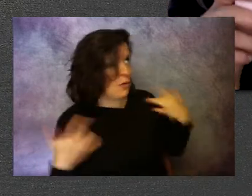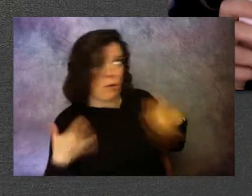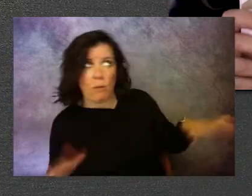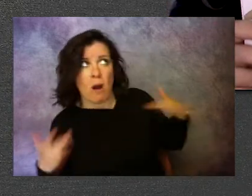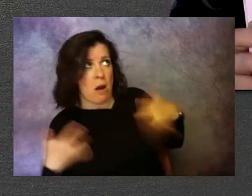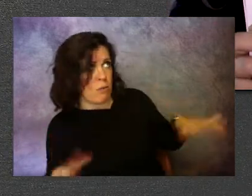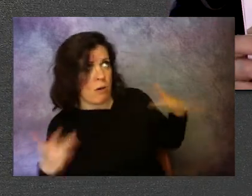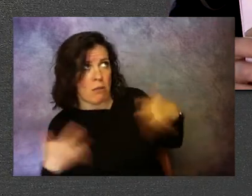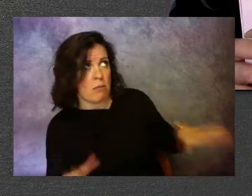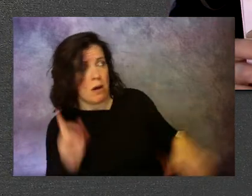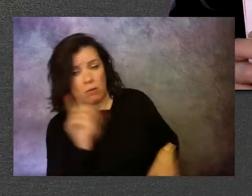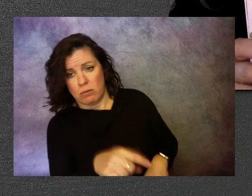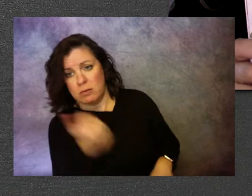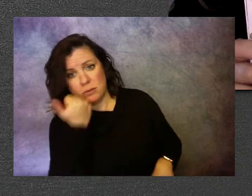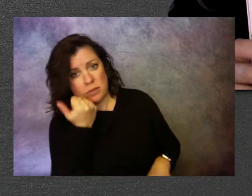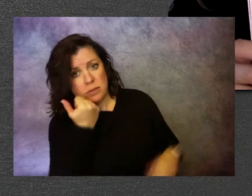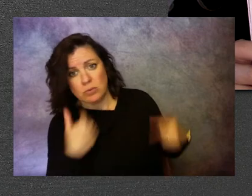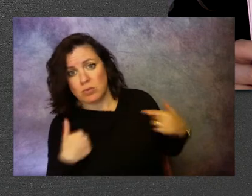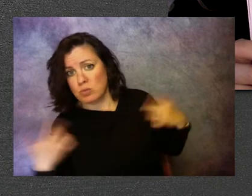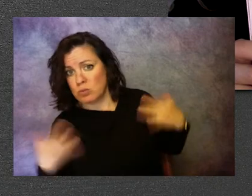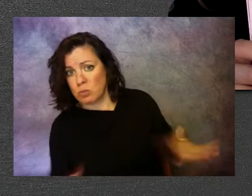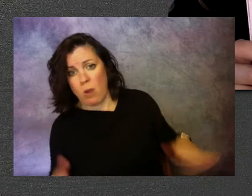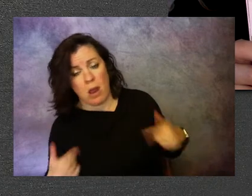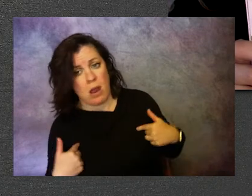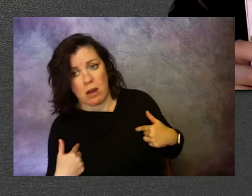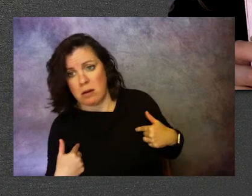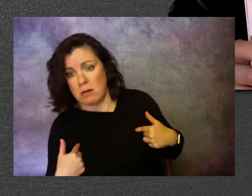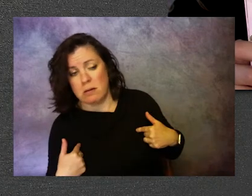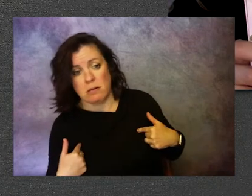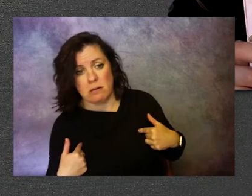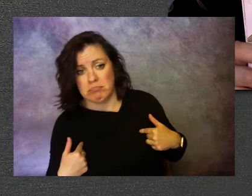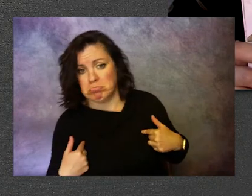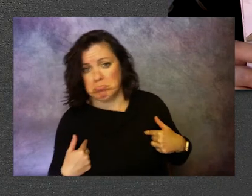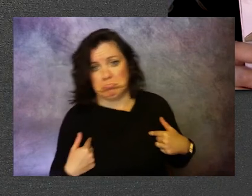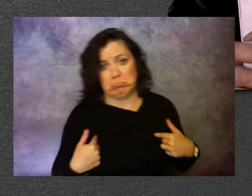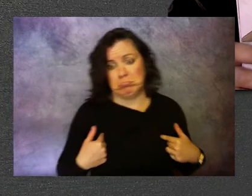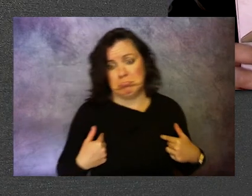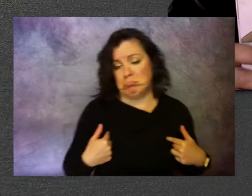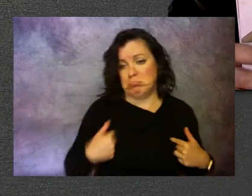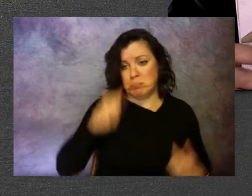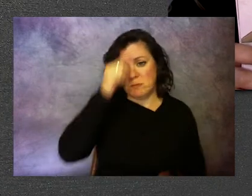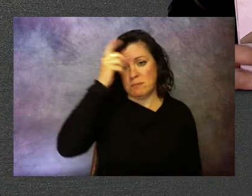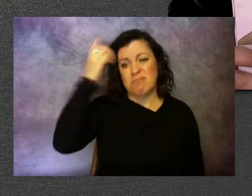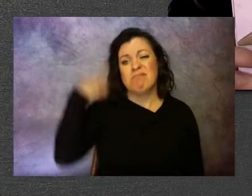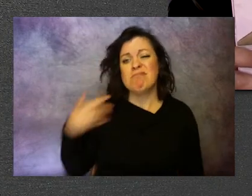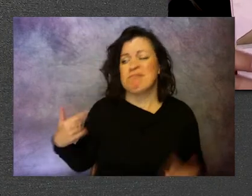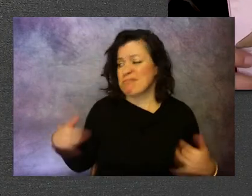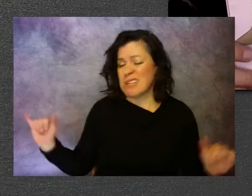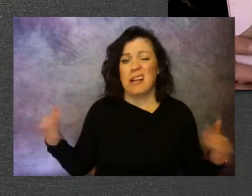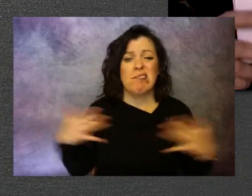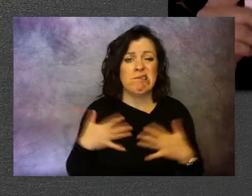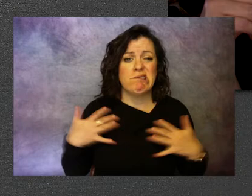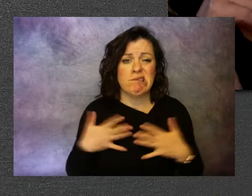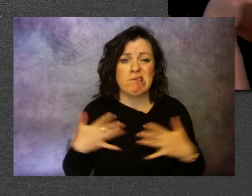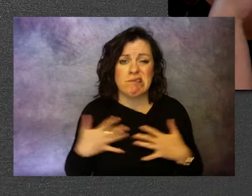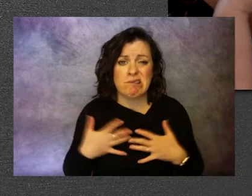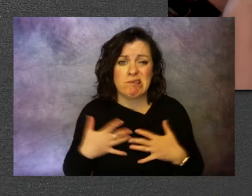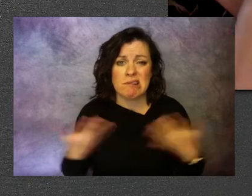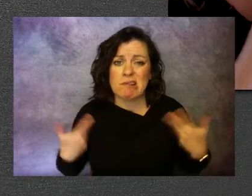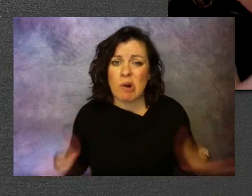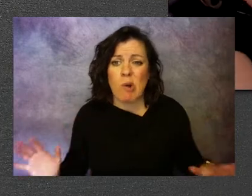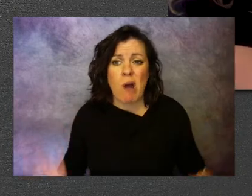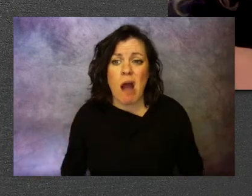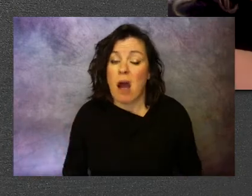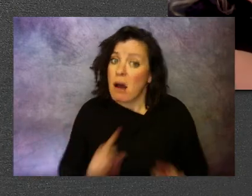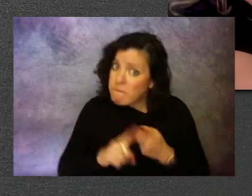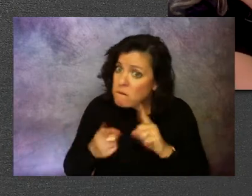don't want to go to the dentist," said Wilbur. Uh-oh, he's still feeling nervous. His friends